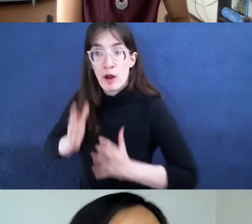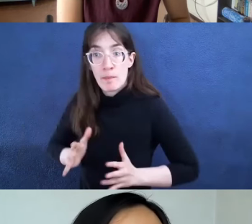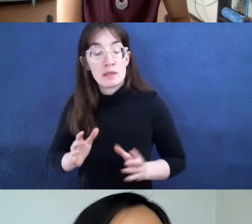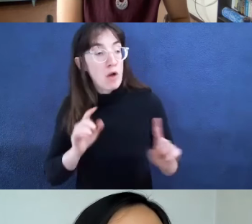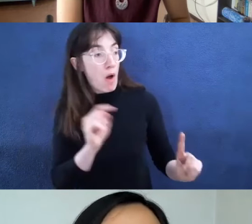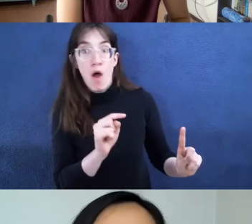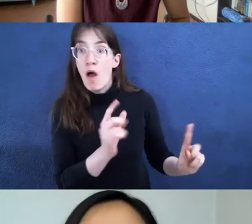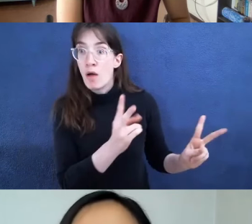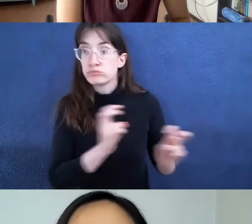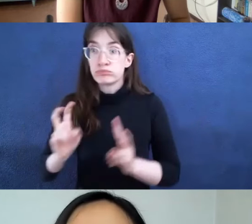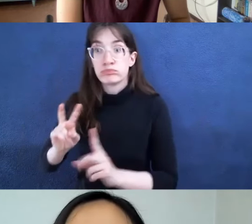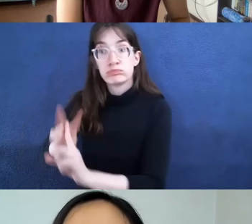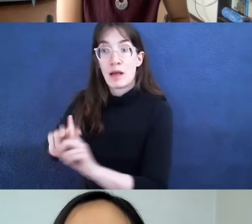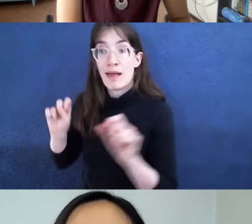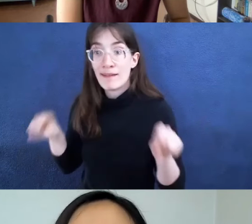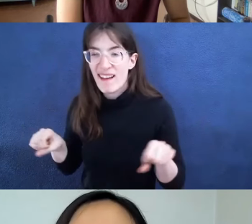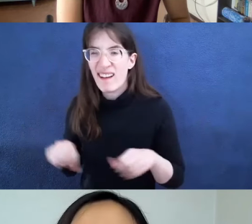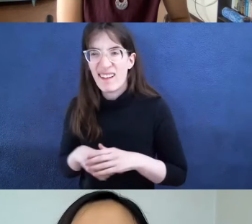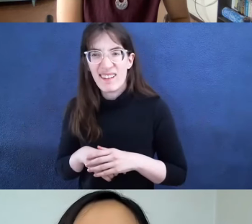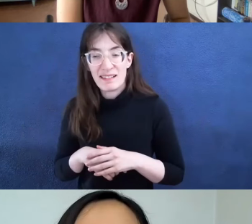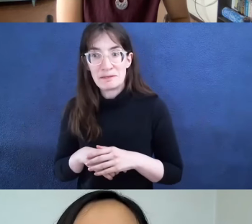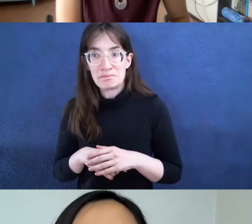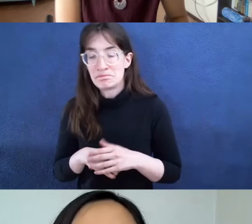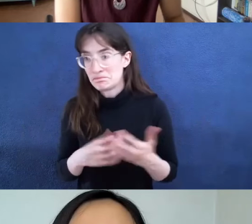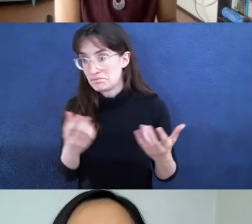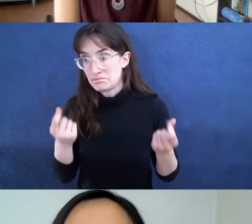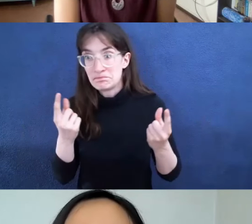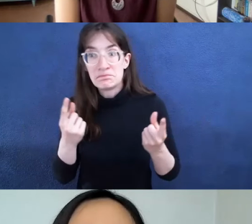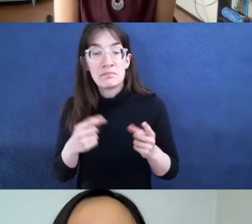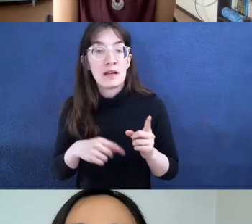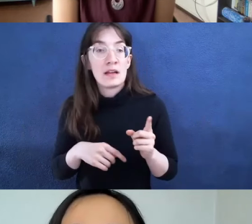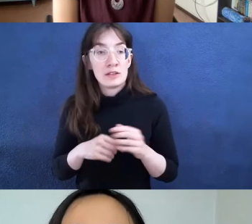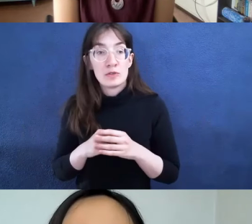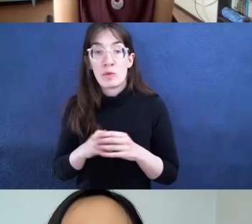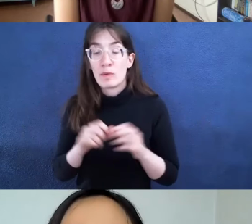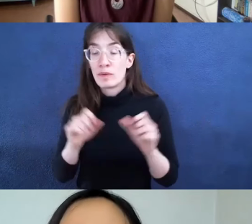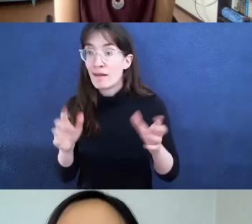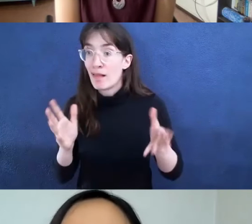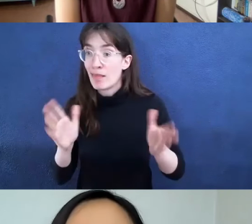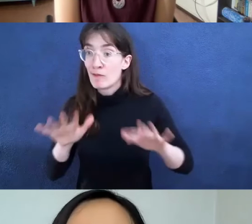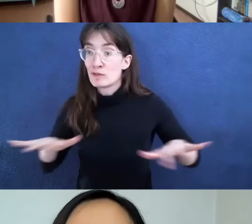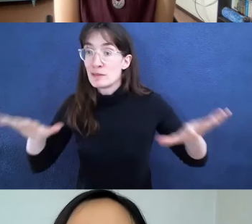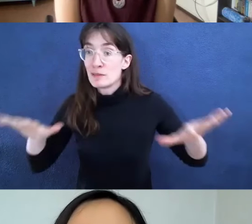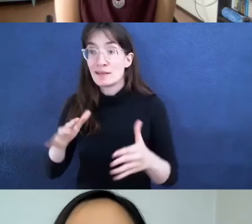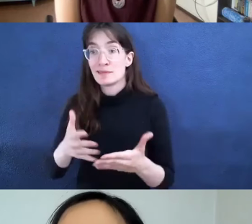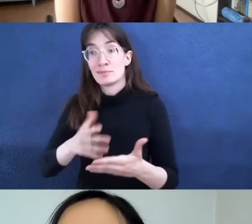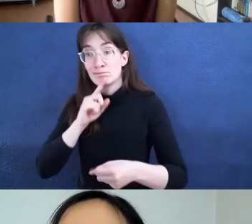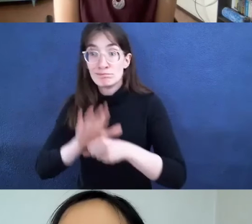understand. So it can allow space and validation because we know our response. It's